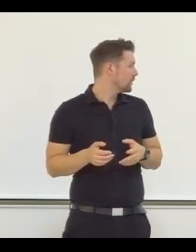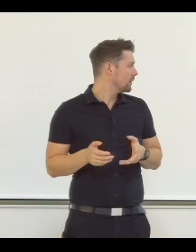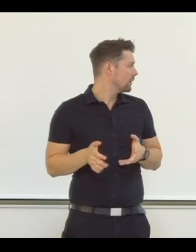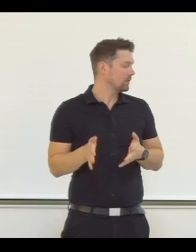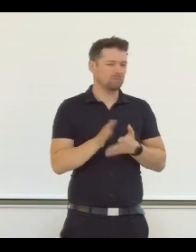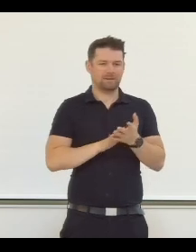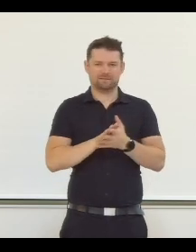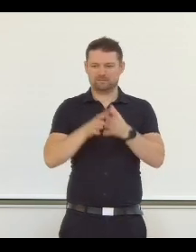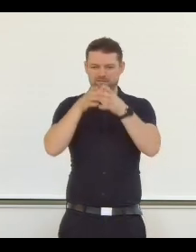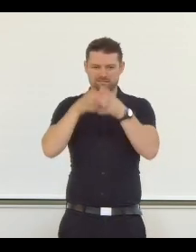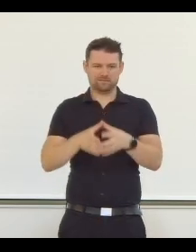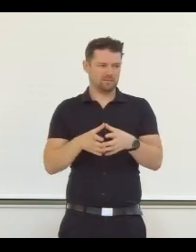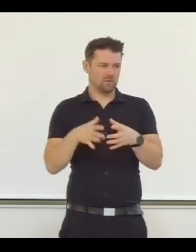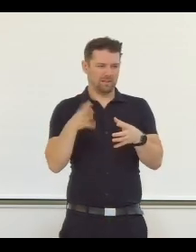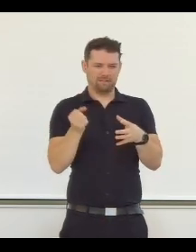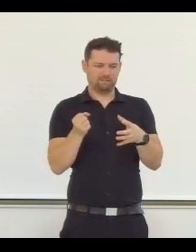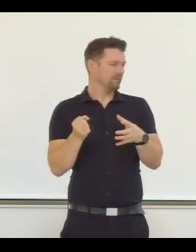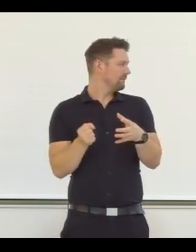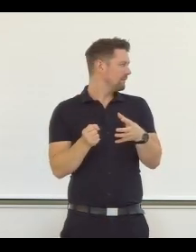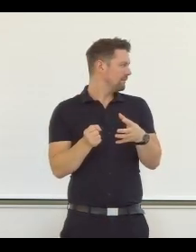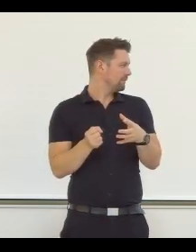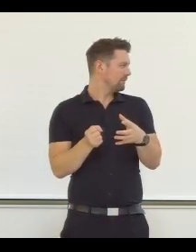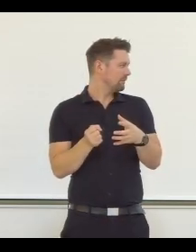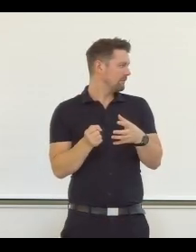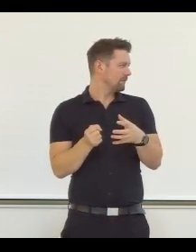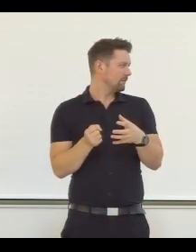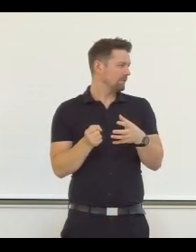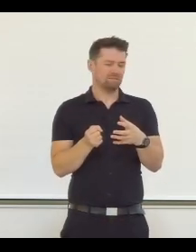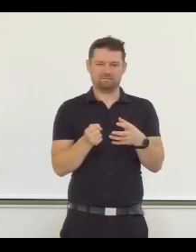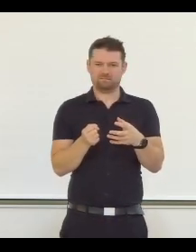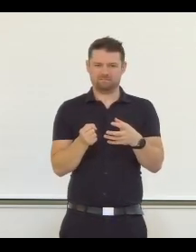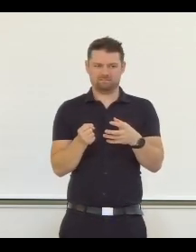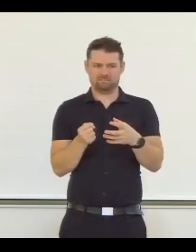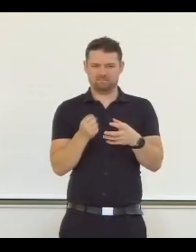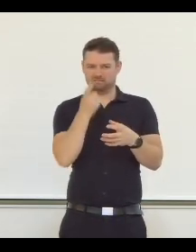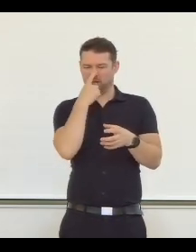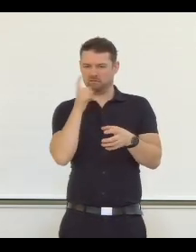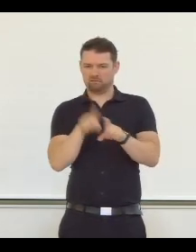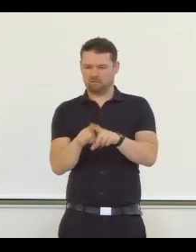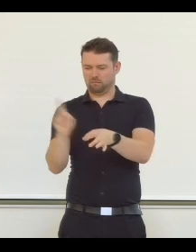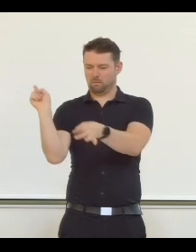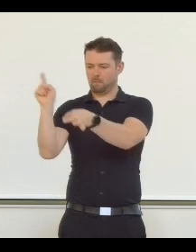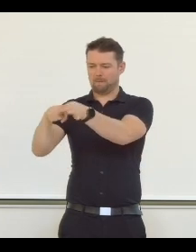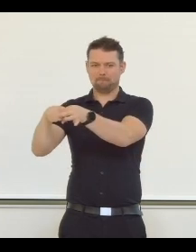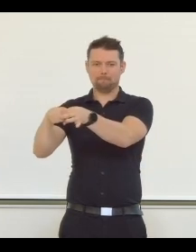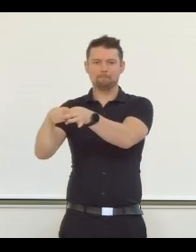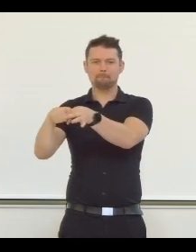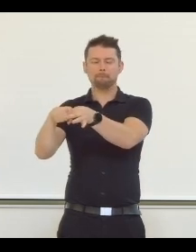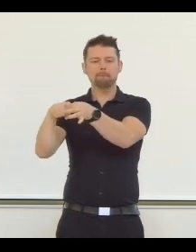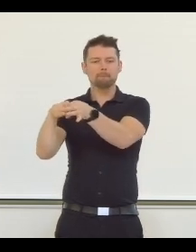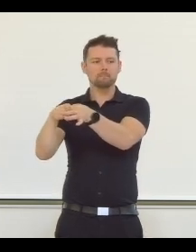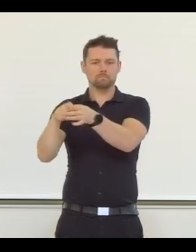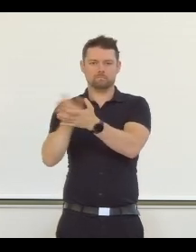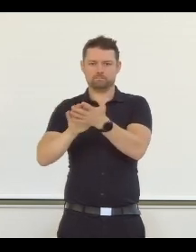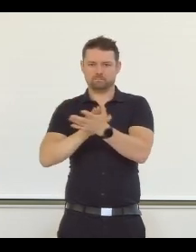some stiffening ring where you can place some anchor points so that you can